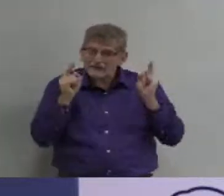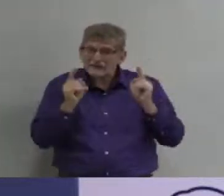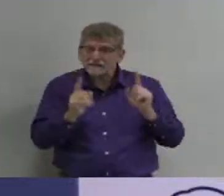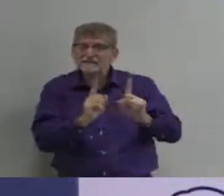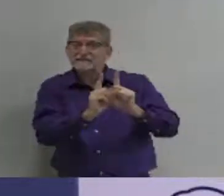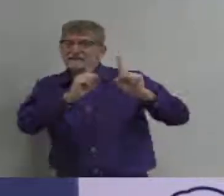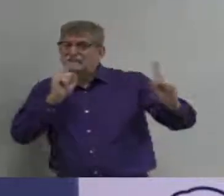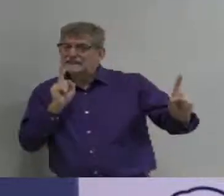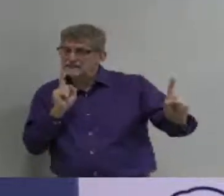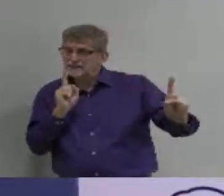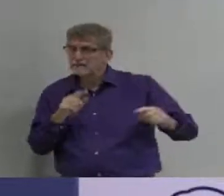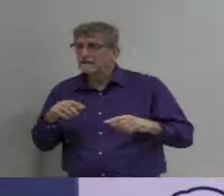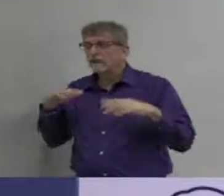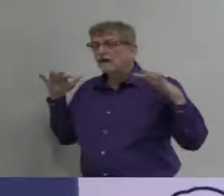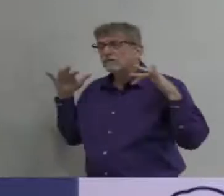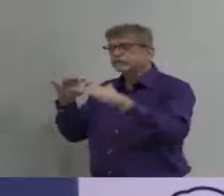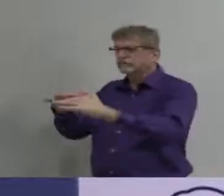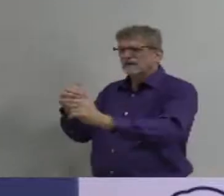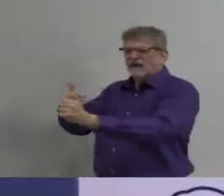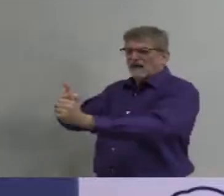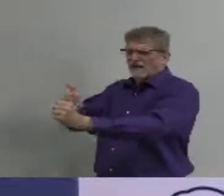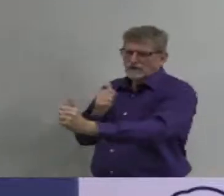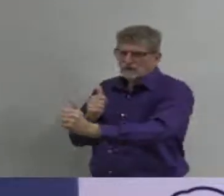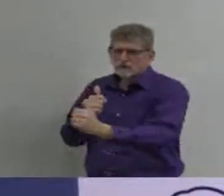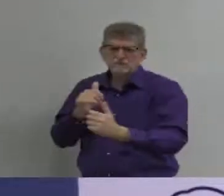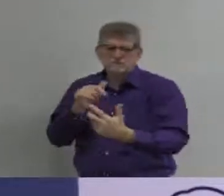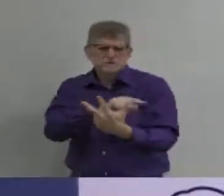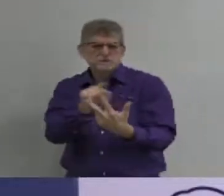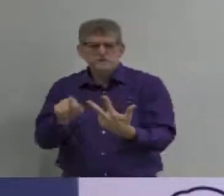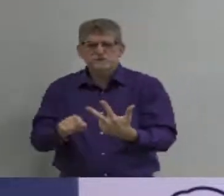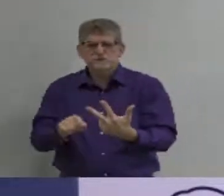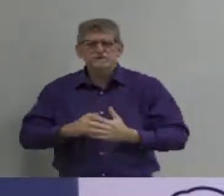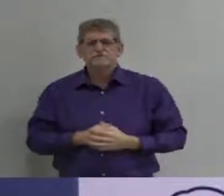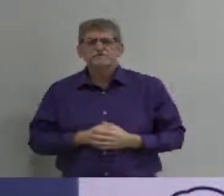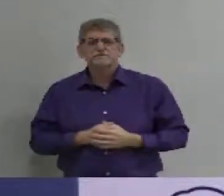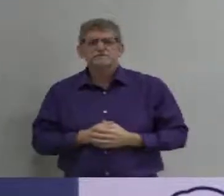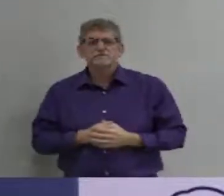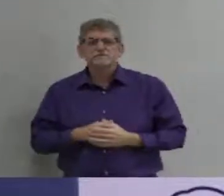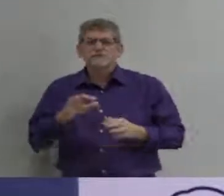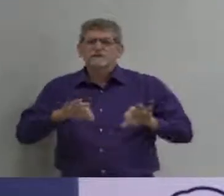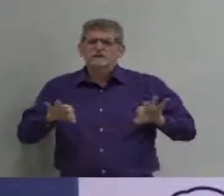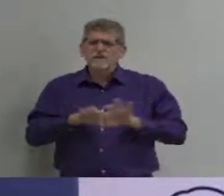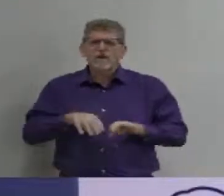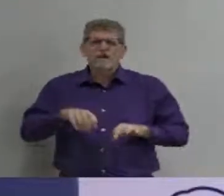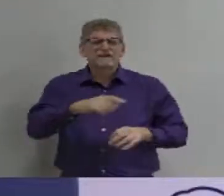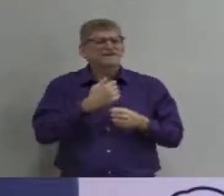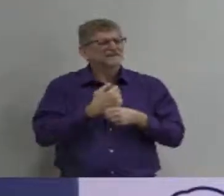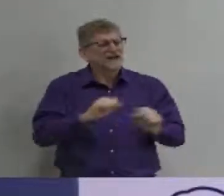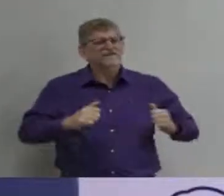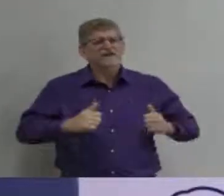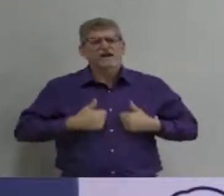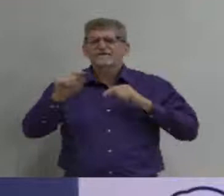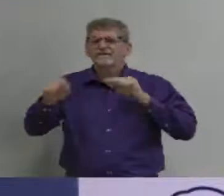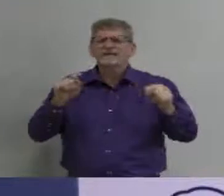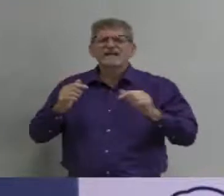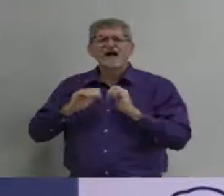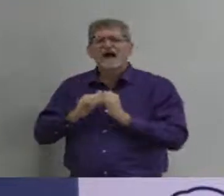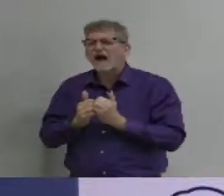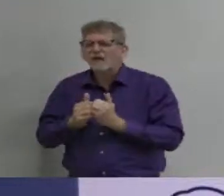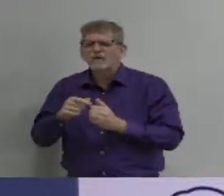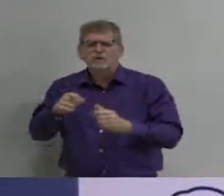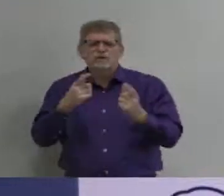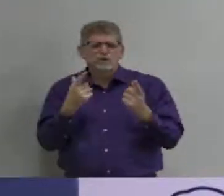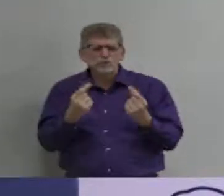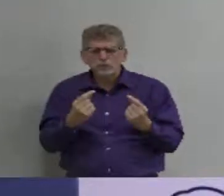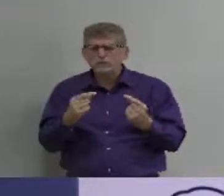To prevent disease and save lives, we need to continue preventive measures. even though we may be tired of these measures.